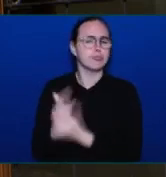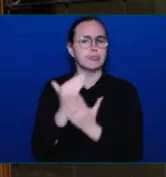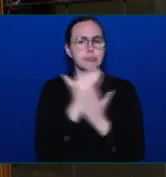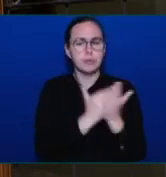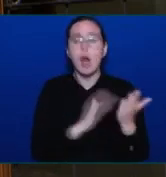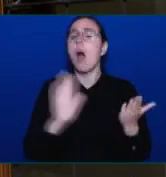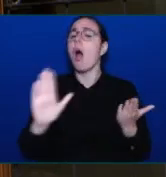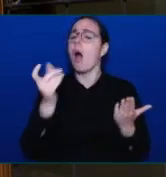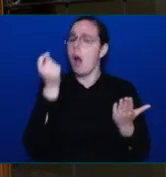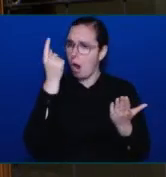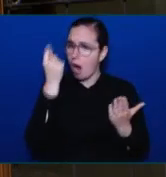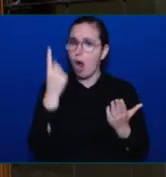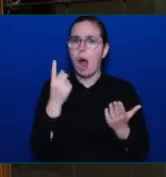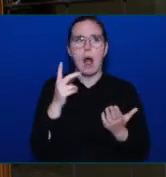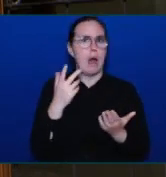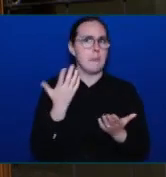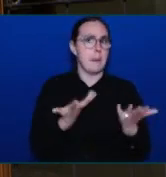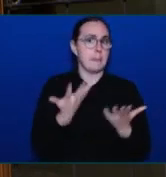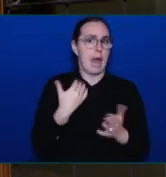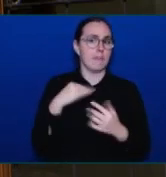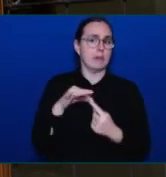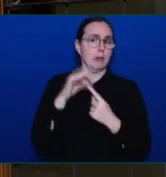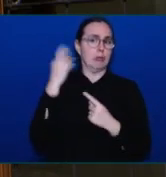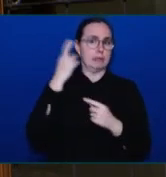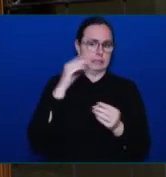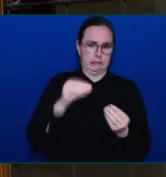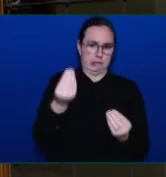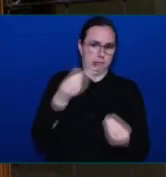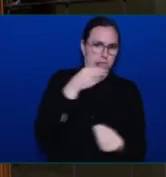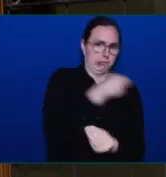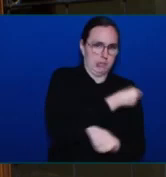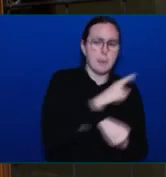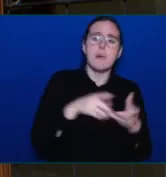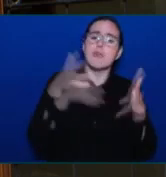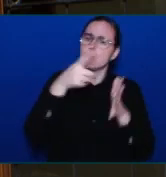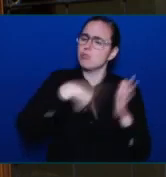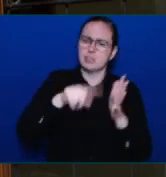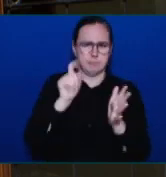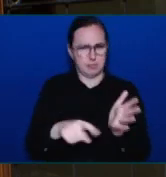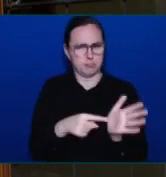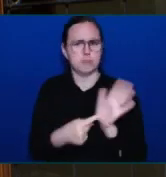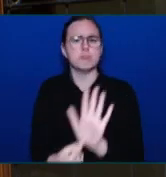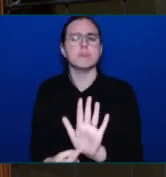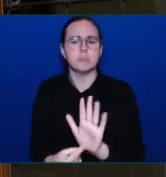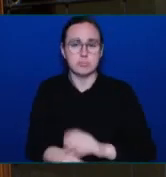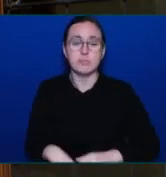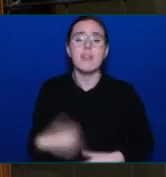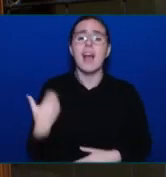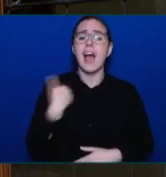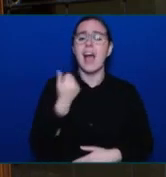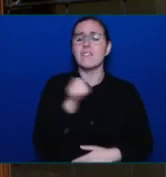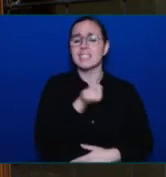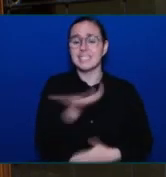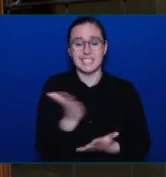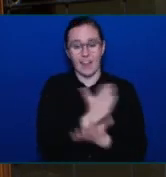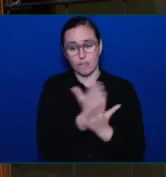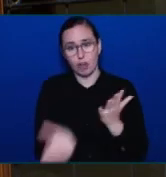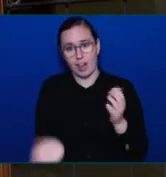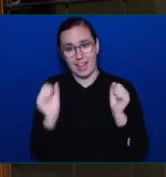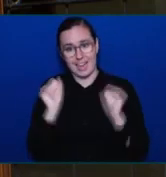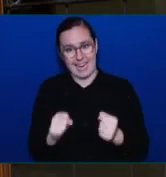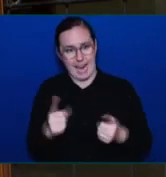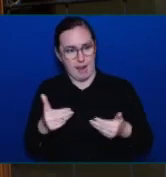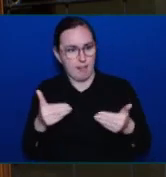several actions that can be taken immediately to improve the effectiveness of the Freedom of Information system. The